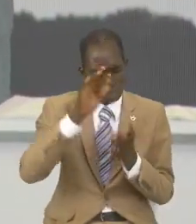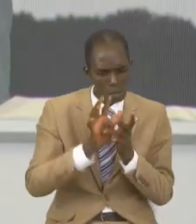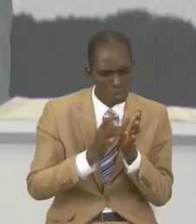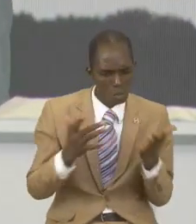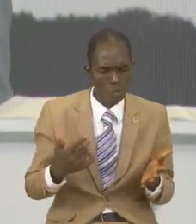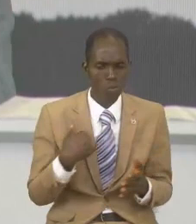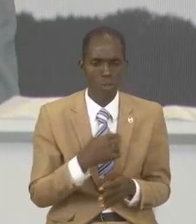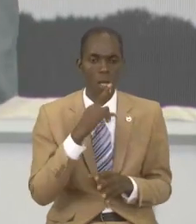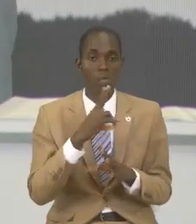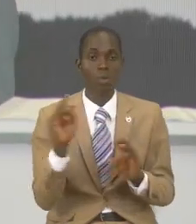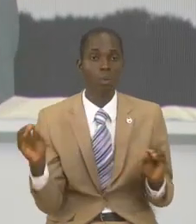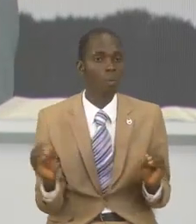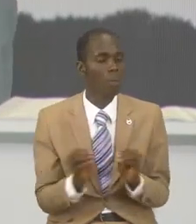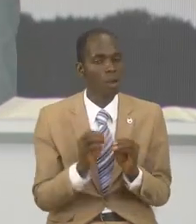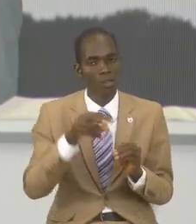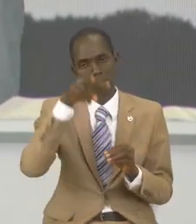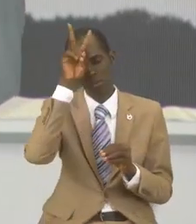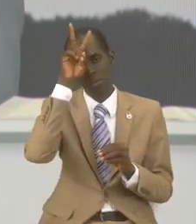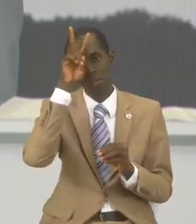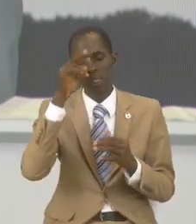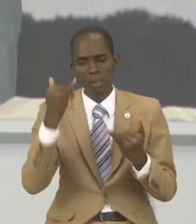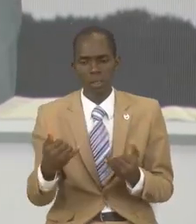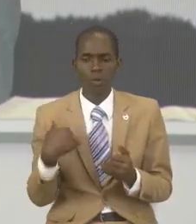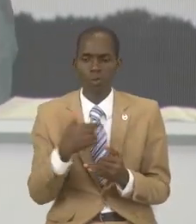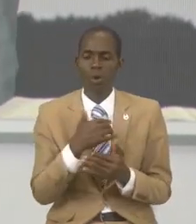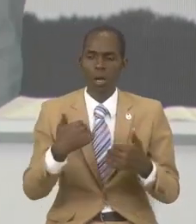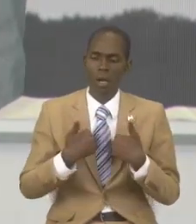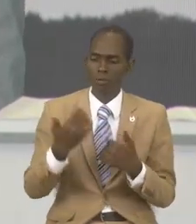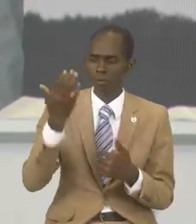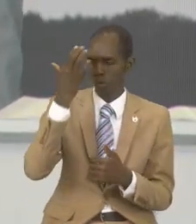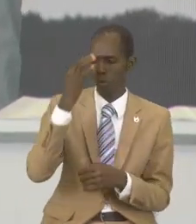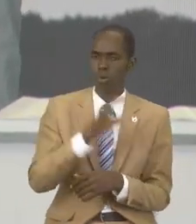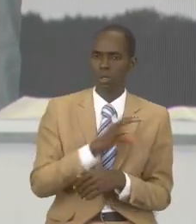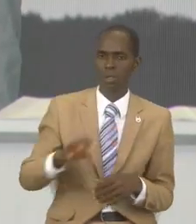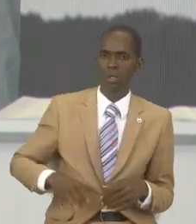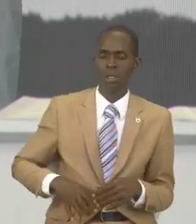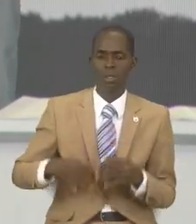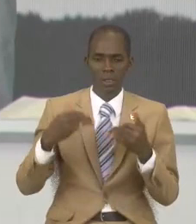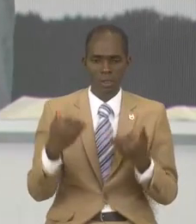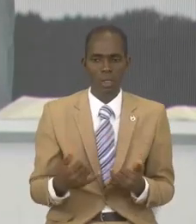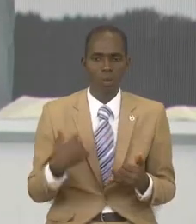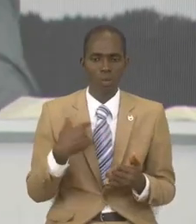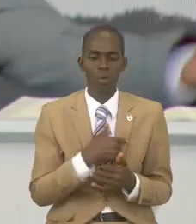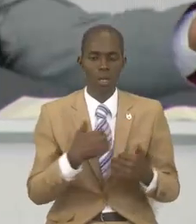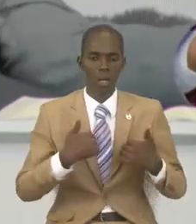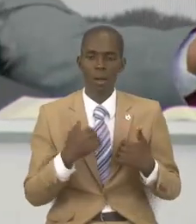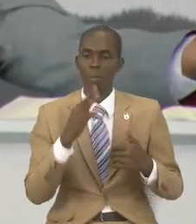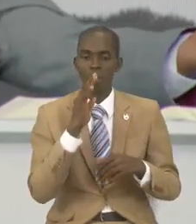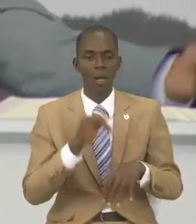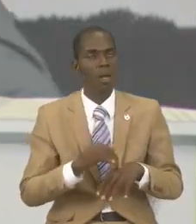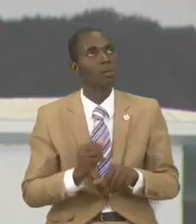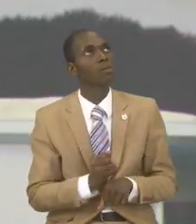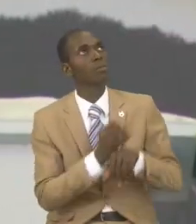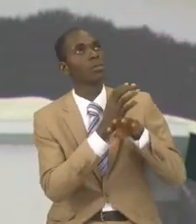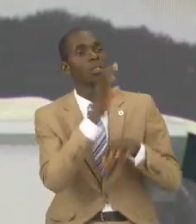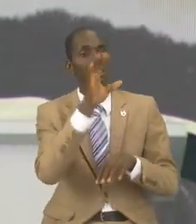ignorant. Now, after knowing Christ, after being at Calvary, after being